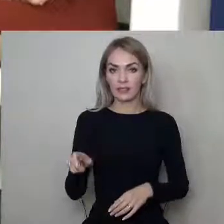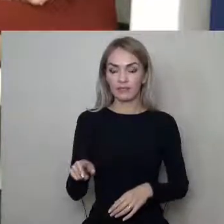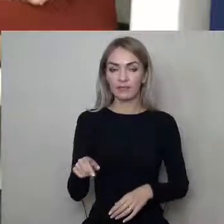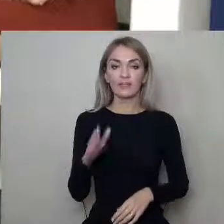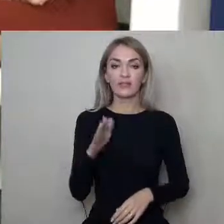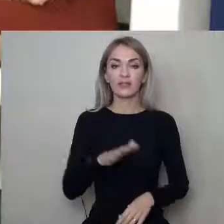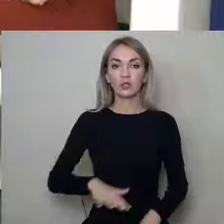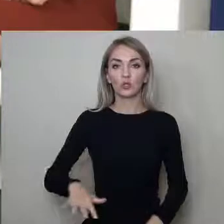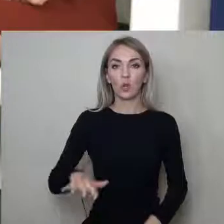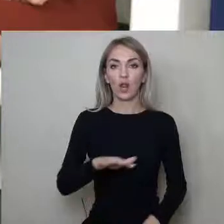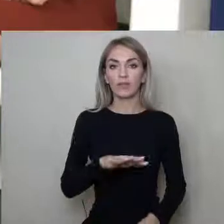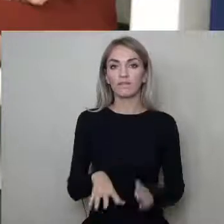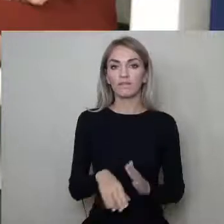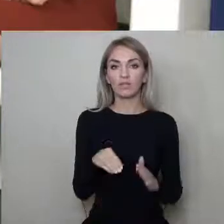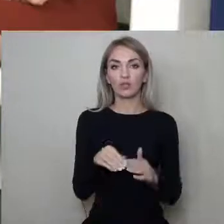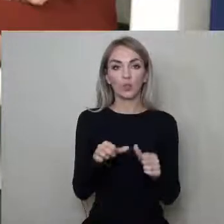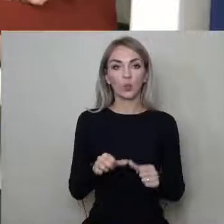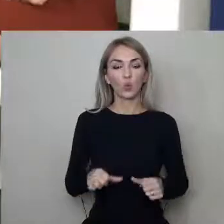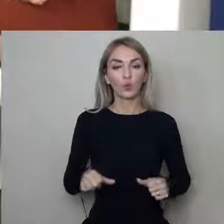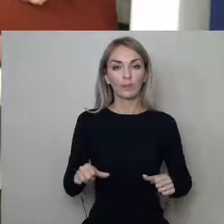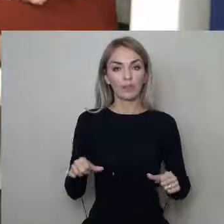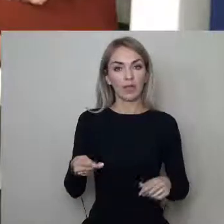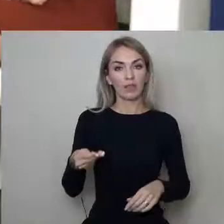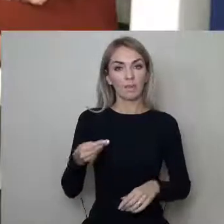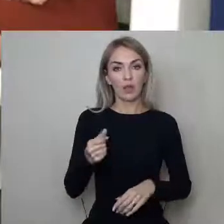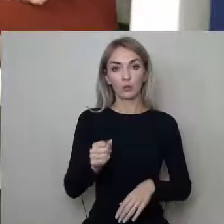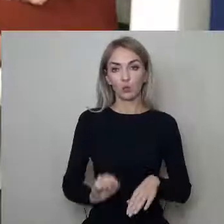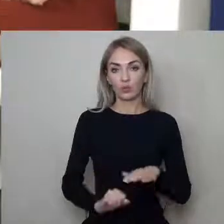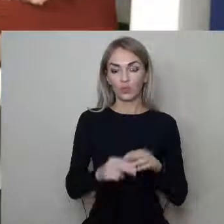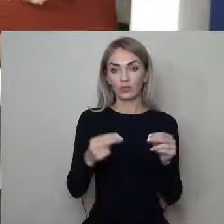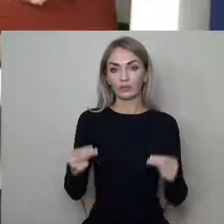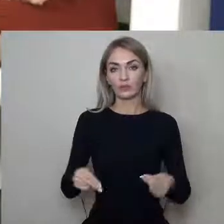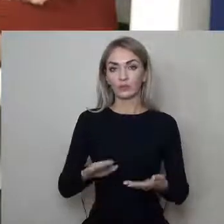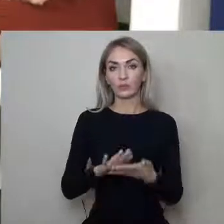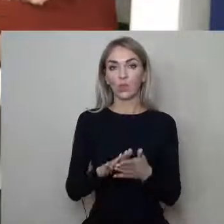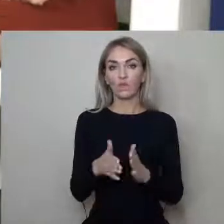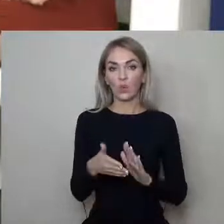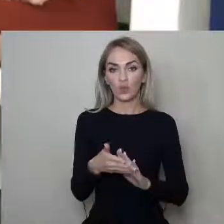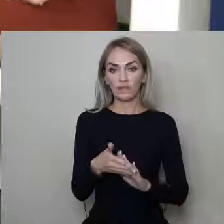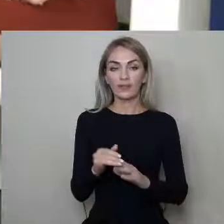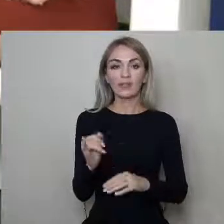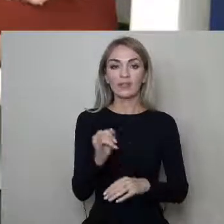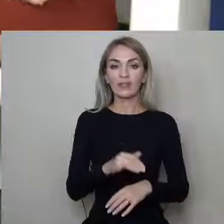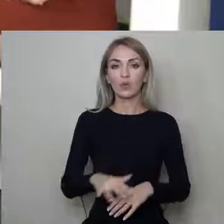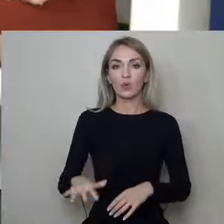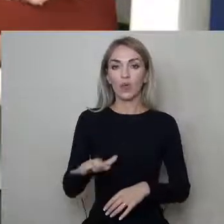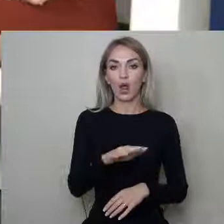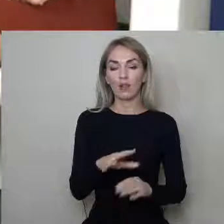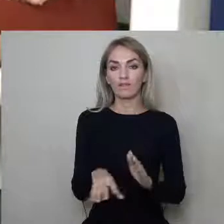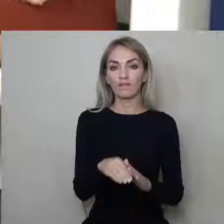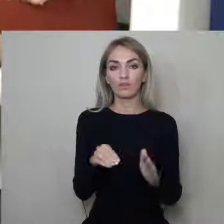engaging respective experts to work at TEC on a payment basis, on the basis of agreement, and